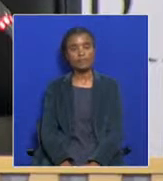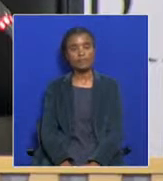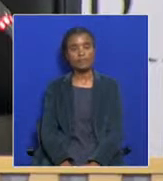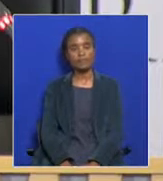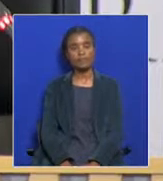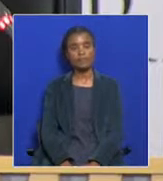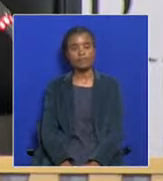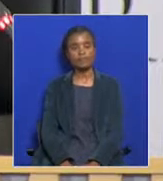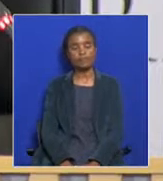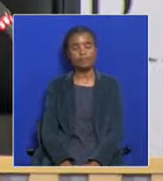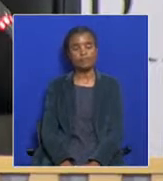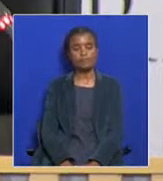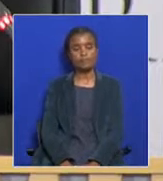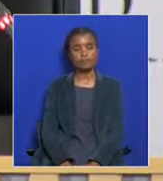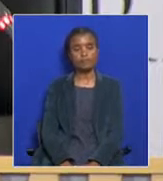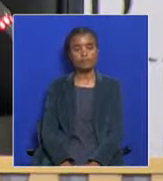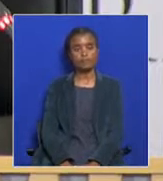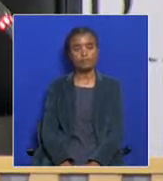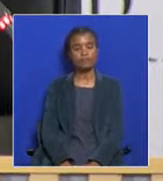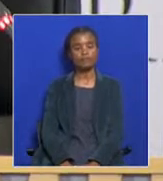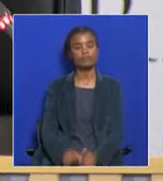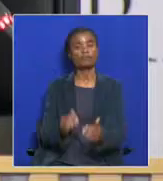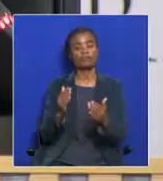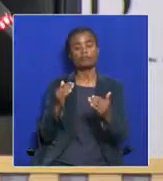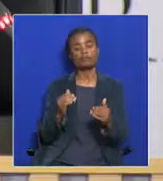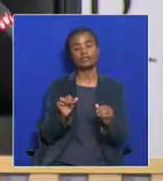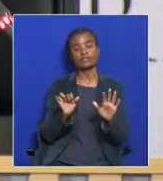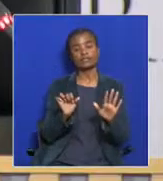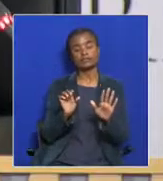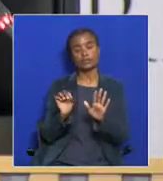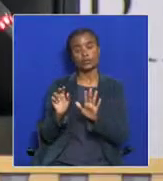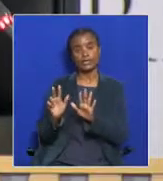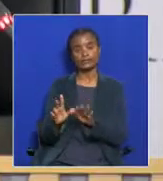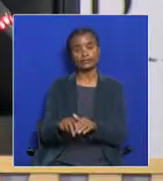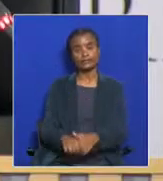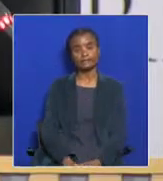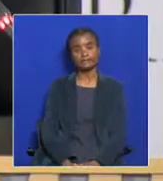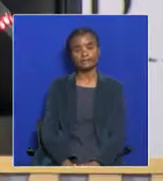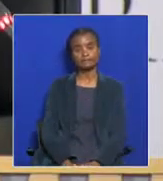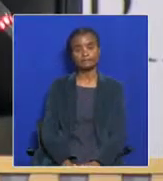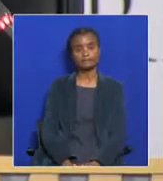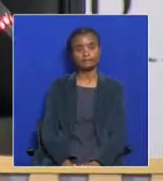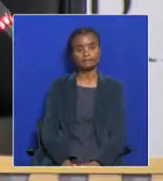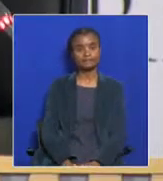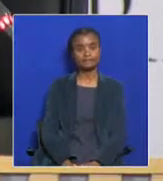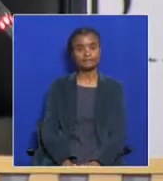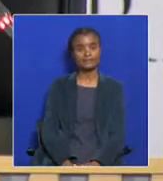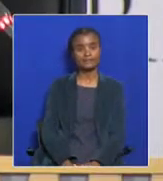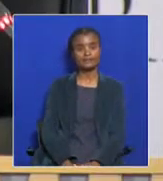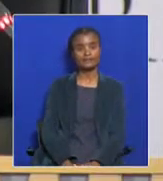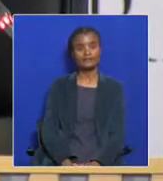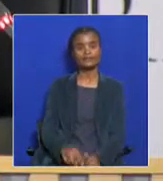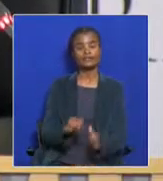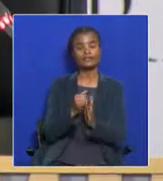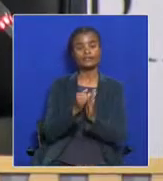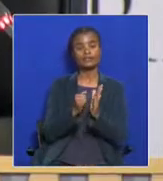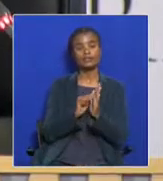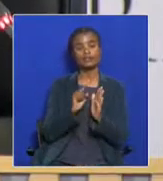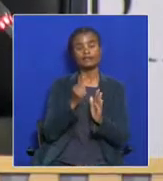If you turn over, leave at 608, it's a statement of 1st of October 2025.